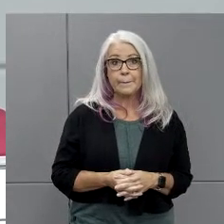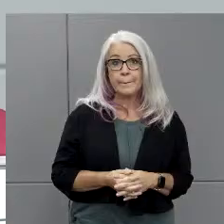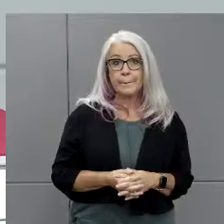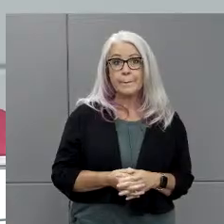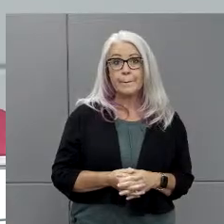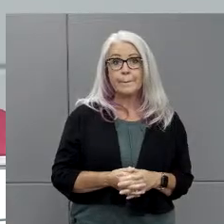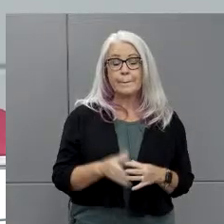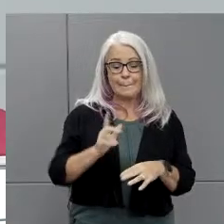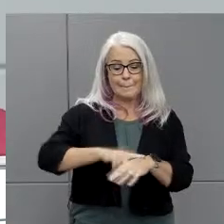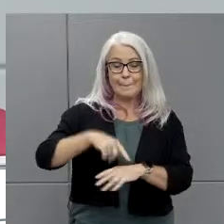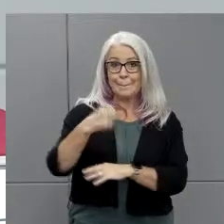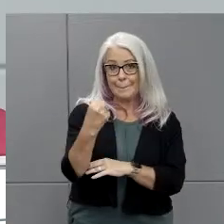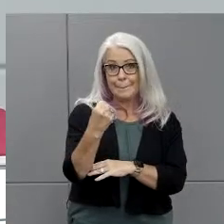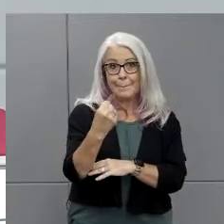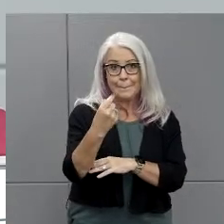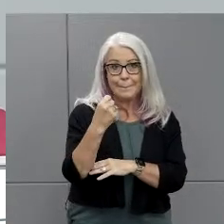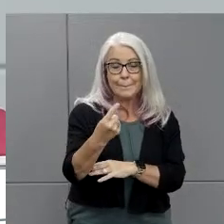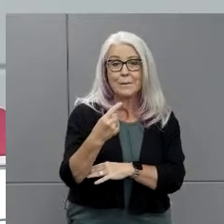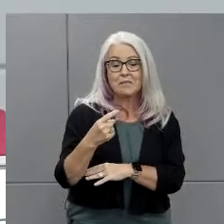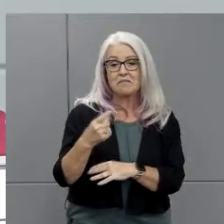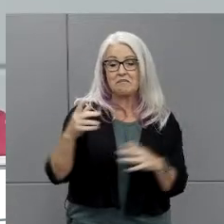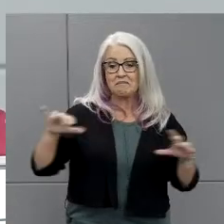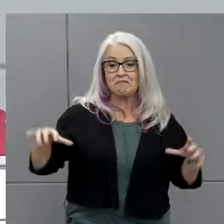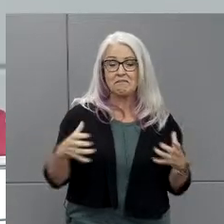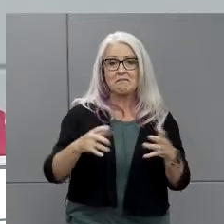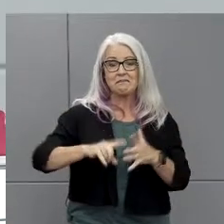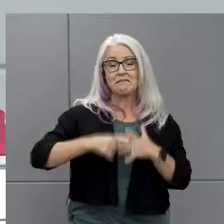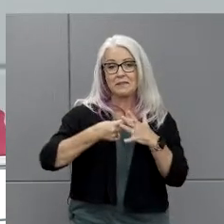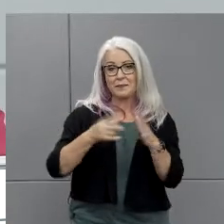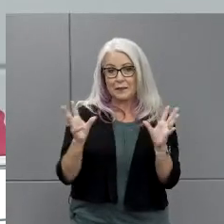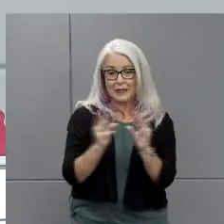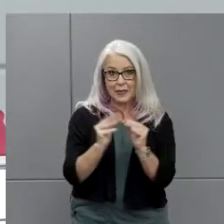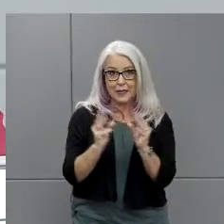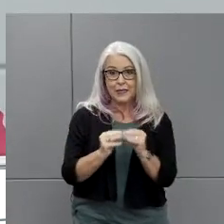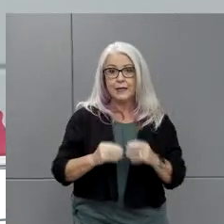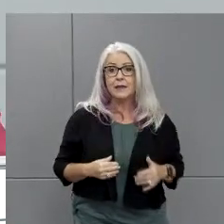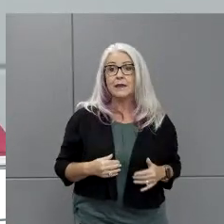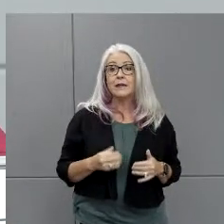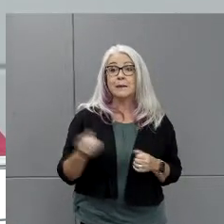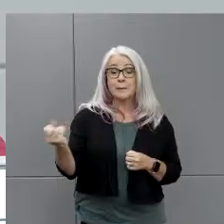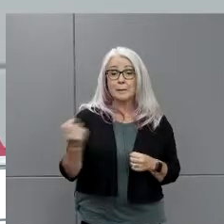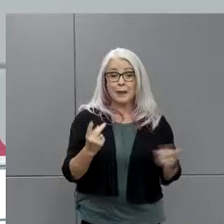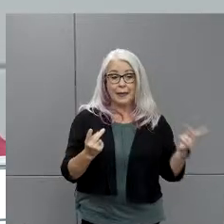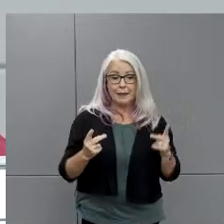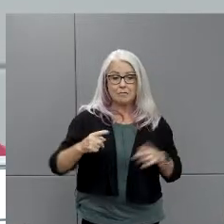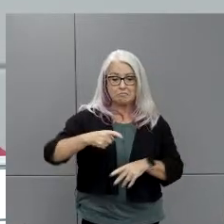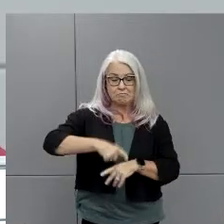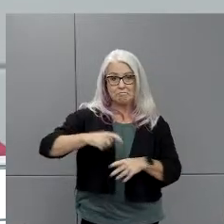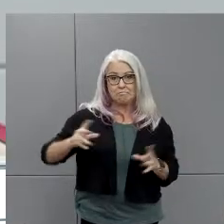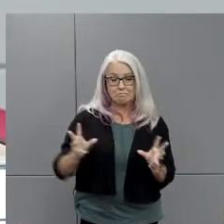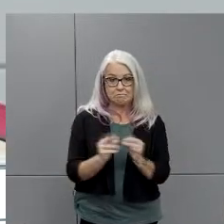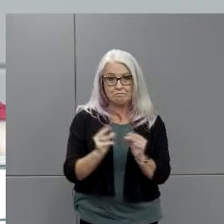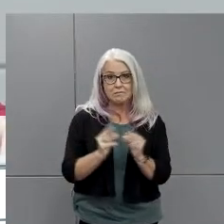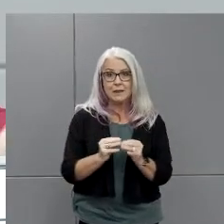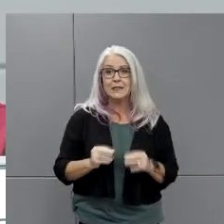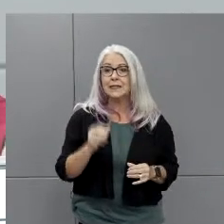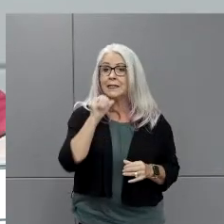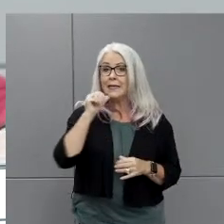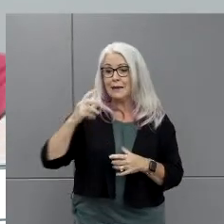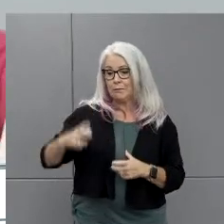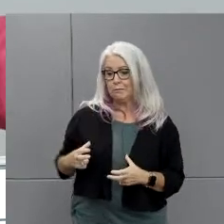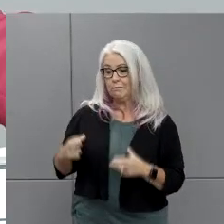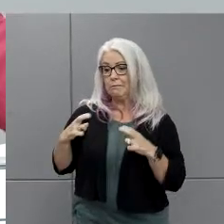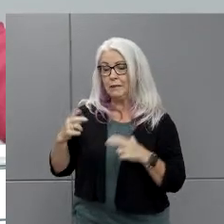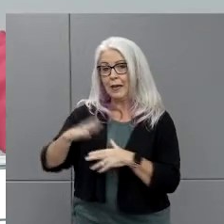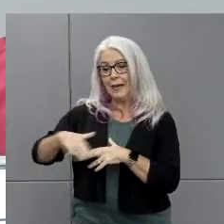It's 11 o'clock, a call to order. The meeting is back in session, having been placed in recess